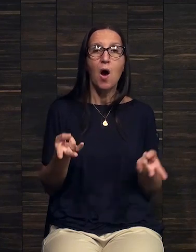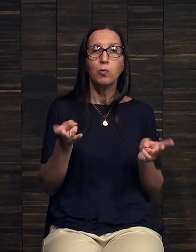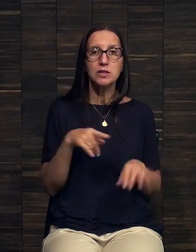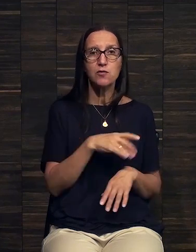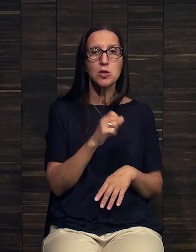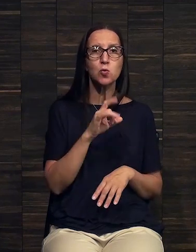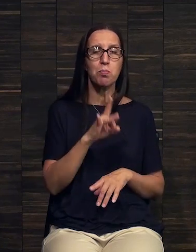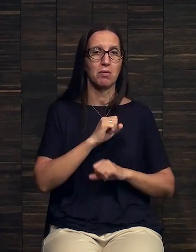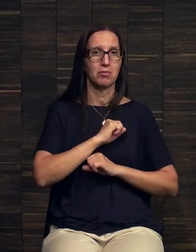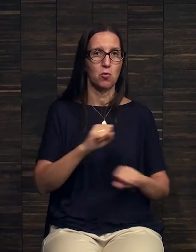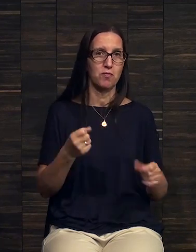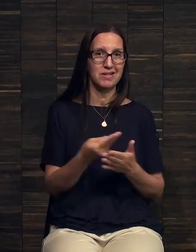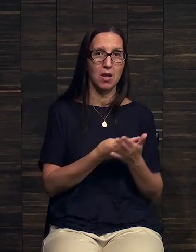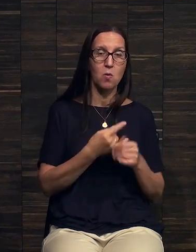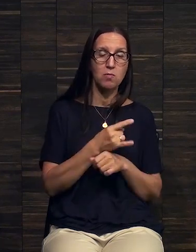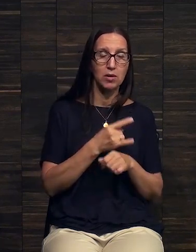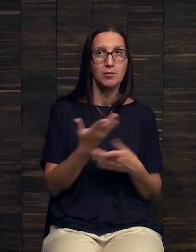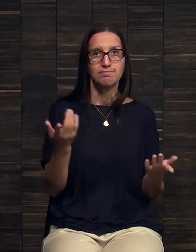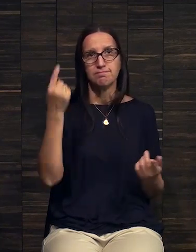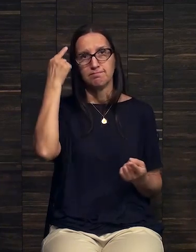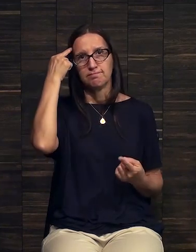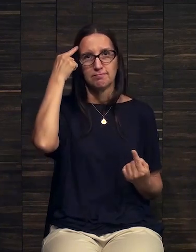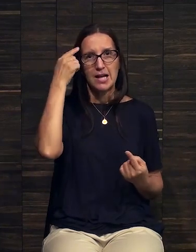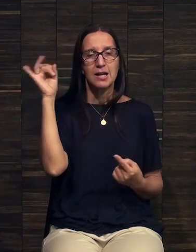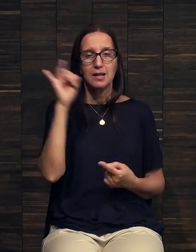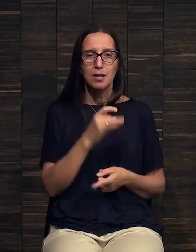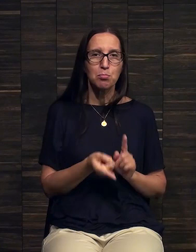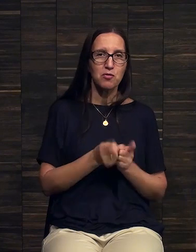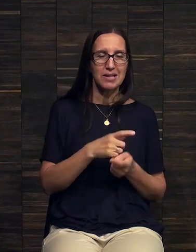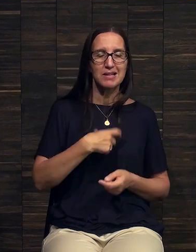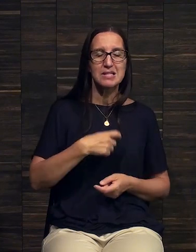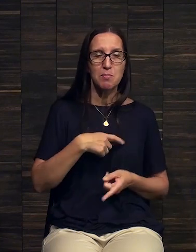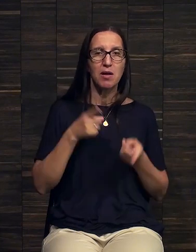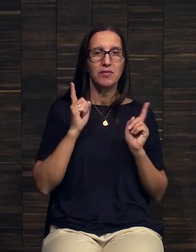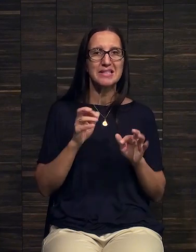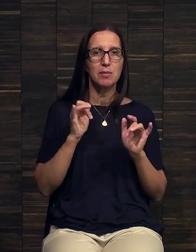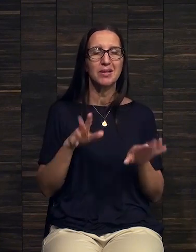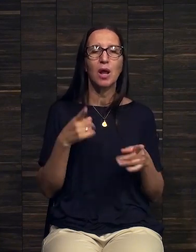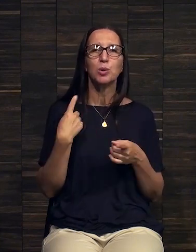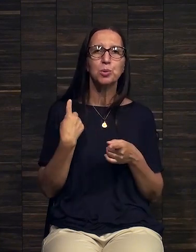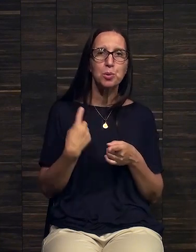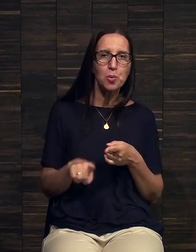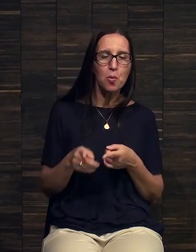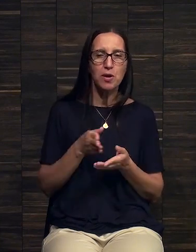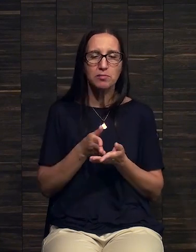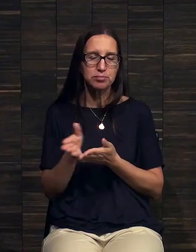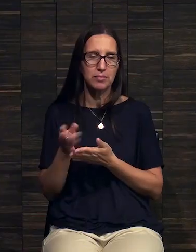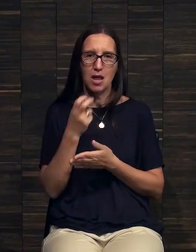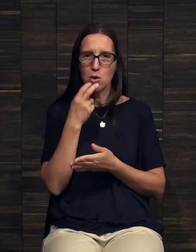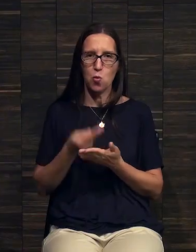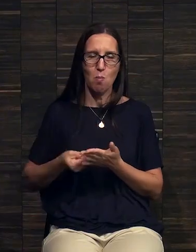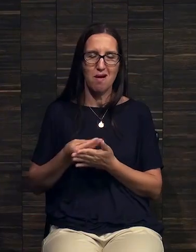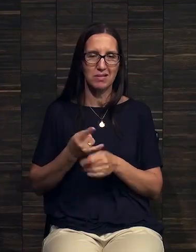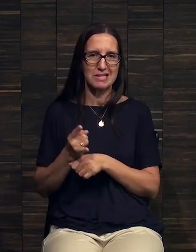enemy in the face of communists. So the comics, they were converted into